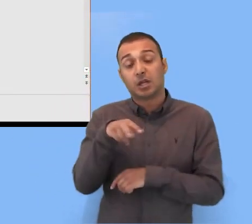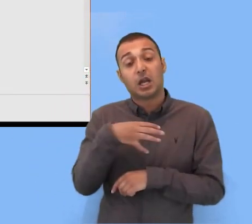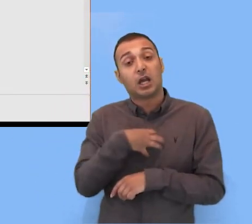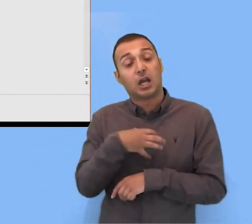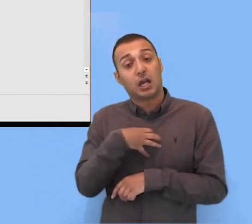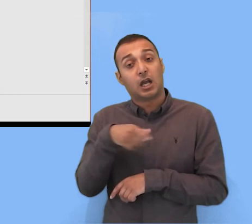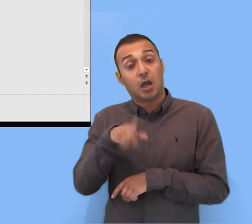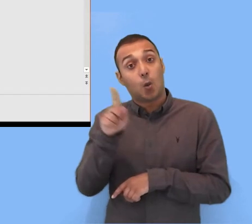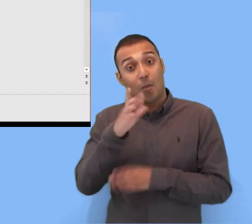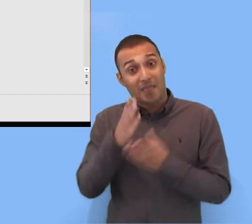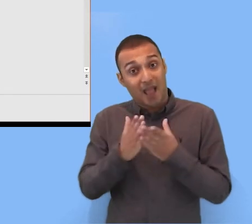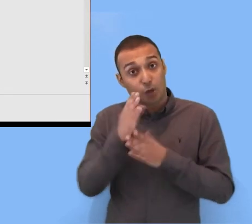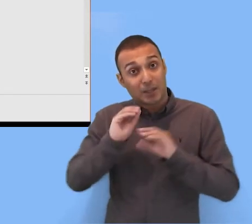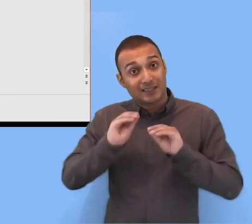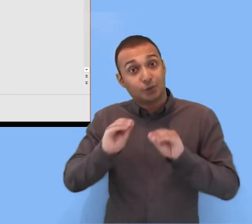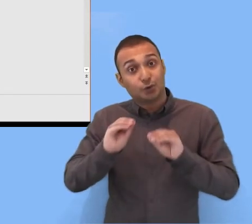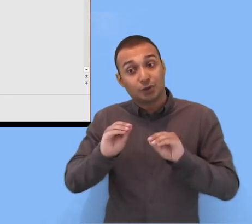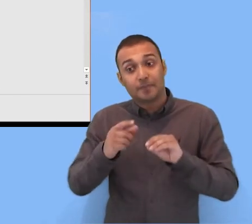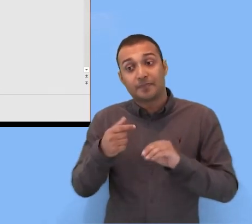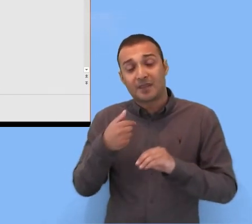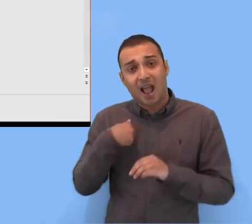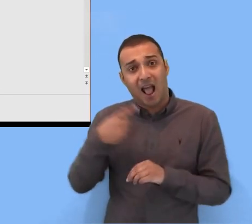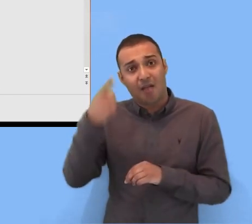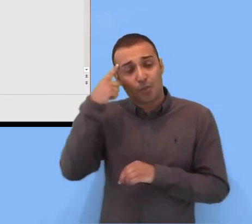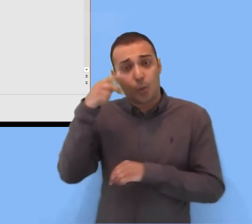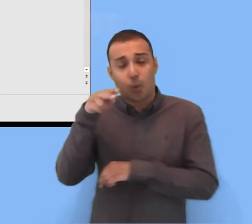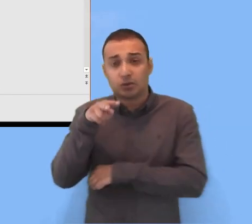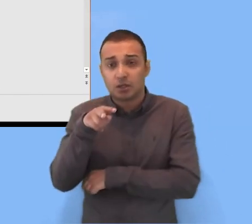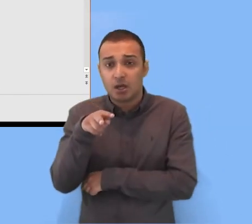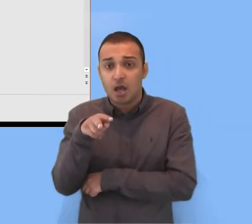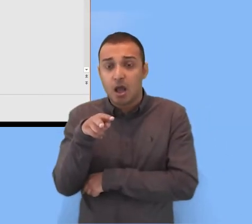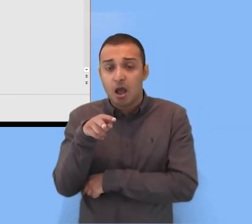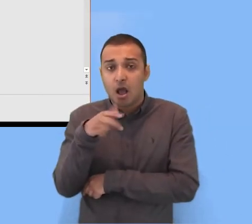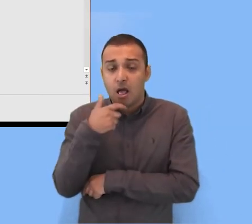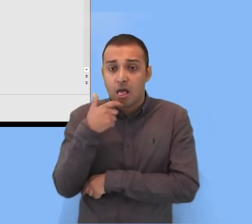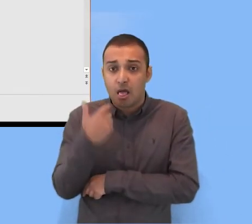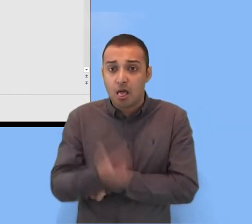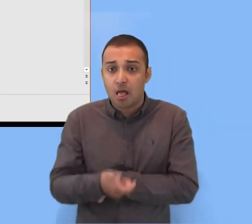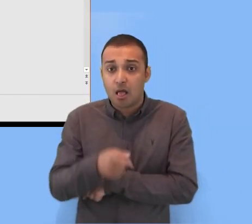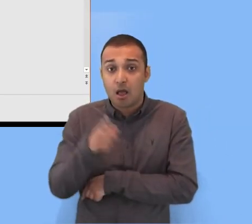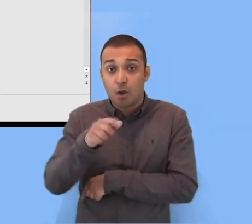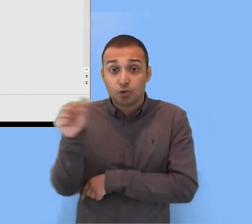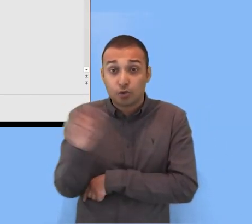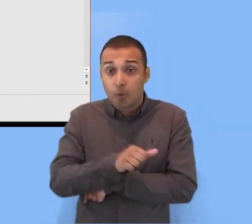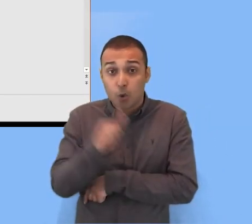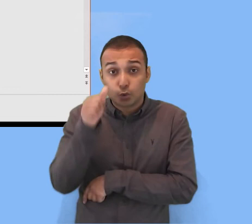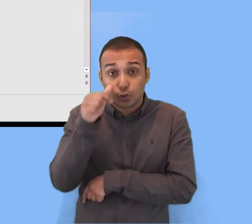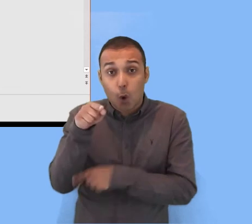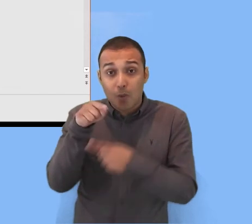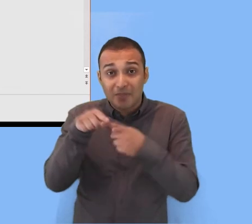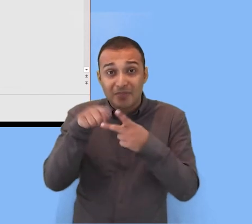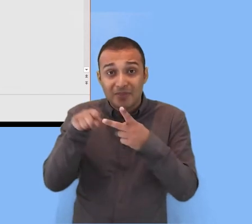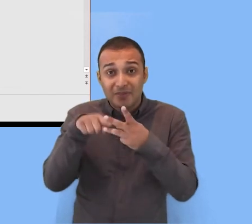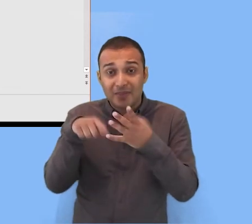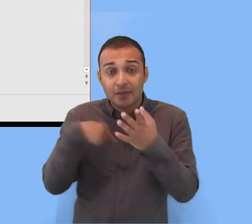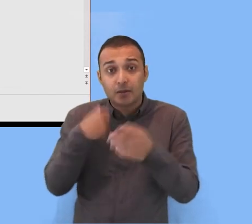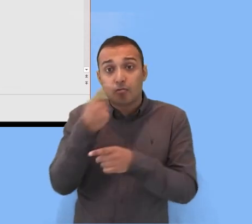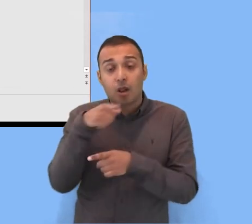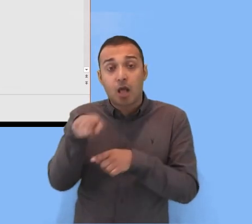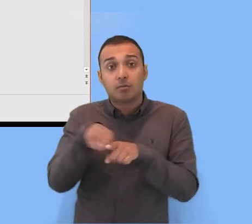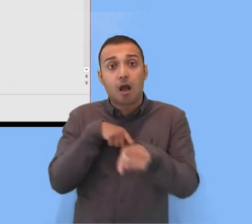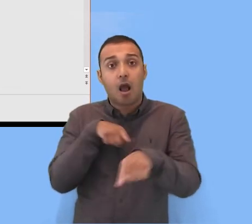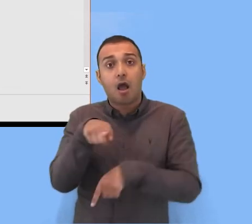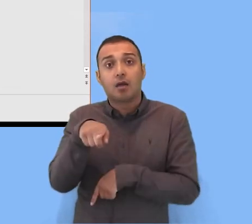And I thought, oh my God, this is what she's supposed to know. She's behind then. And that's when I realized, but it